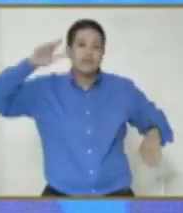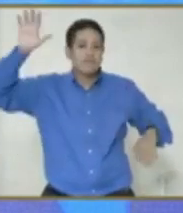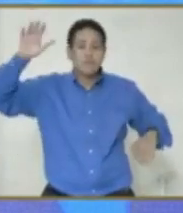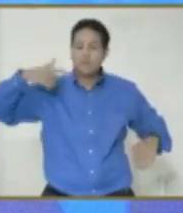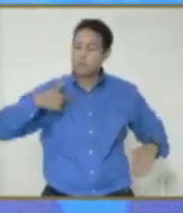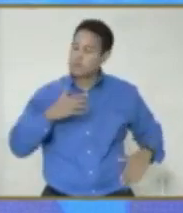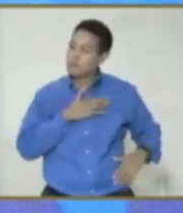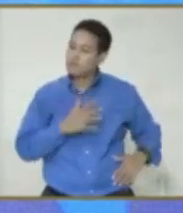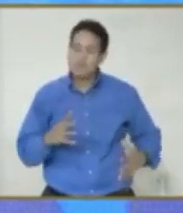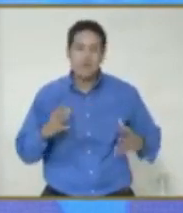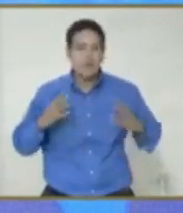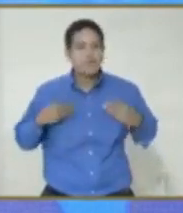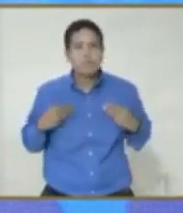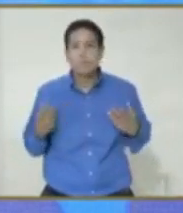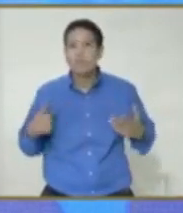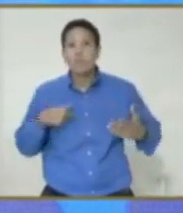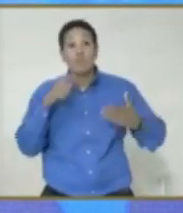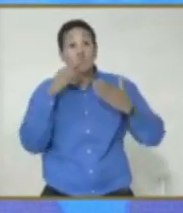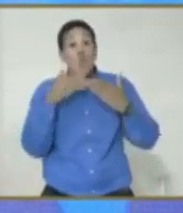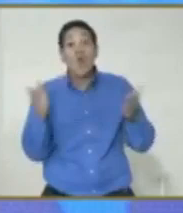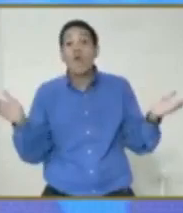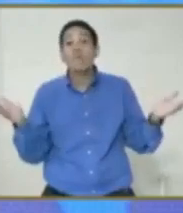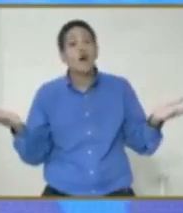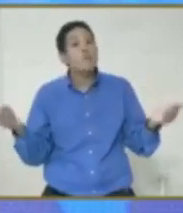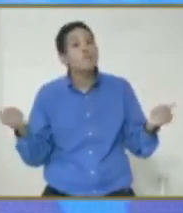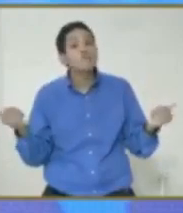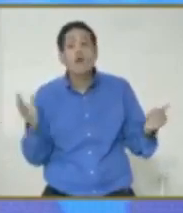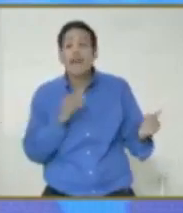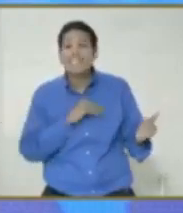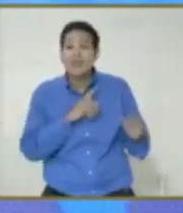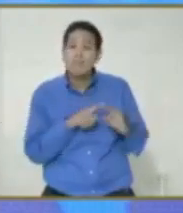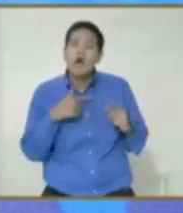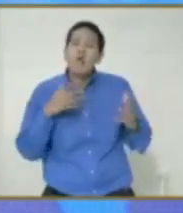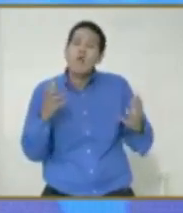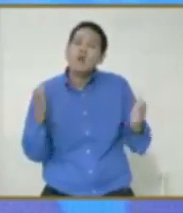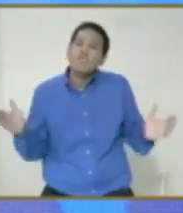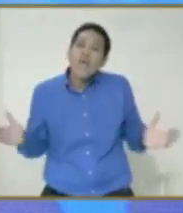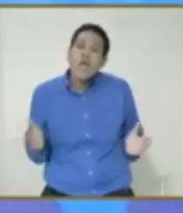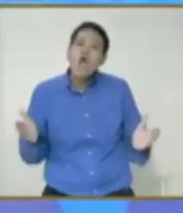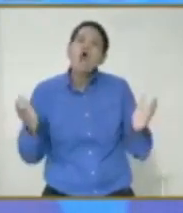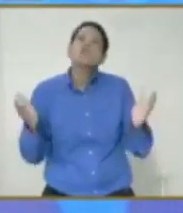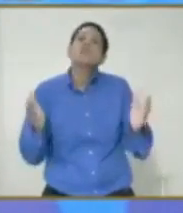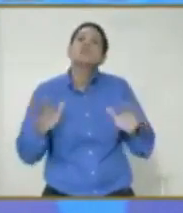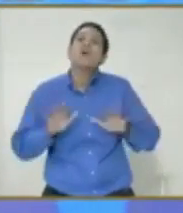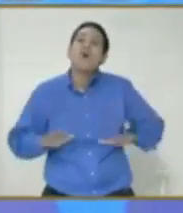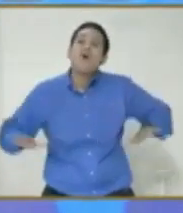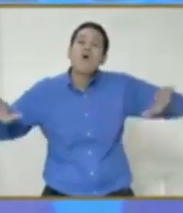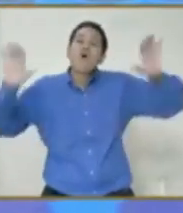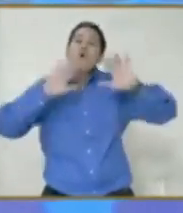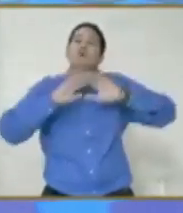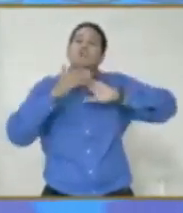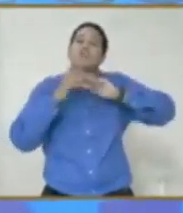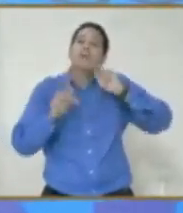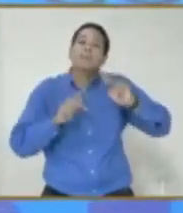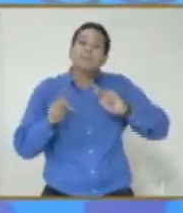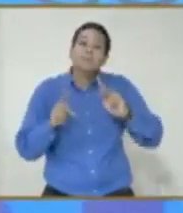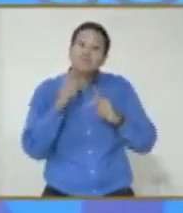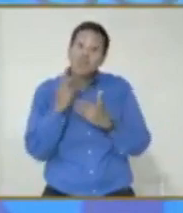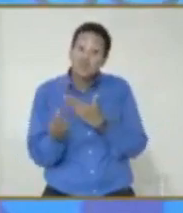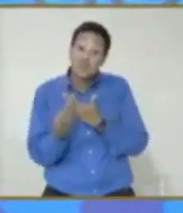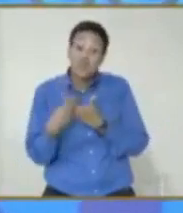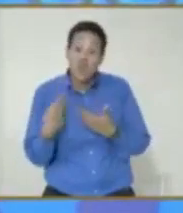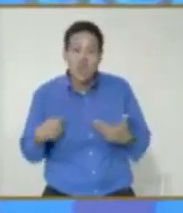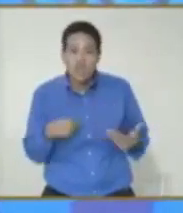get. We are open, and I just want to encourage all Jamaicans to join